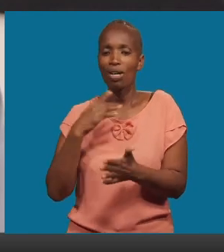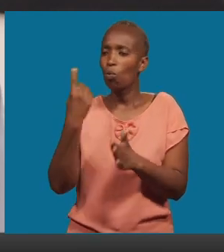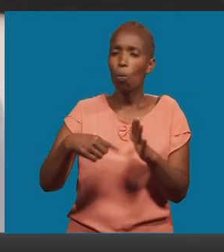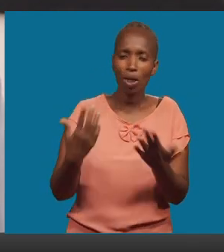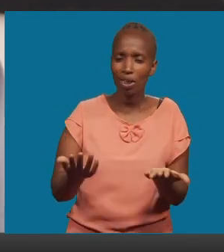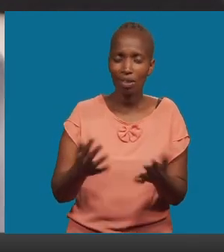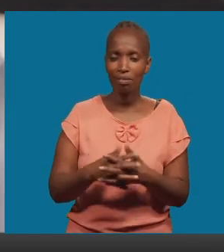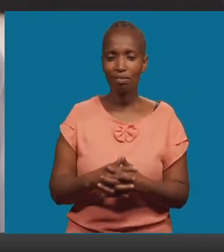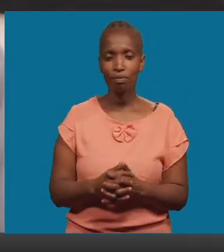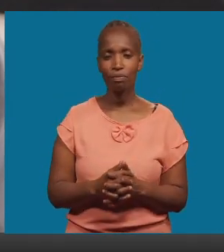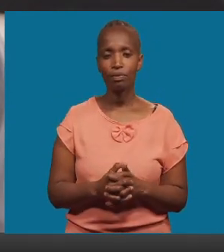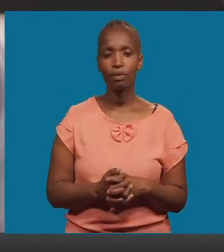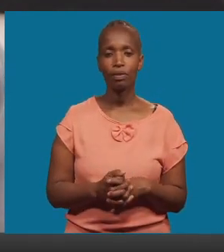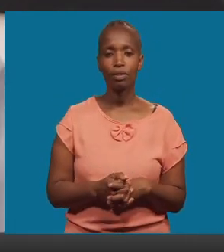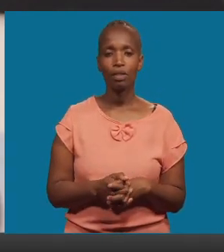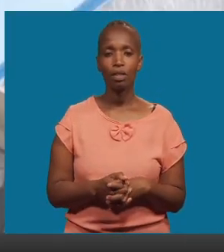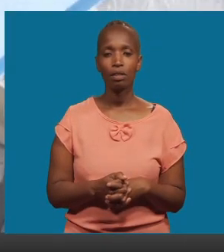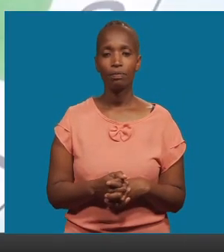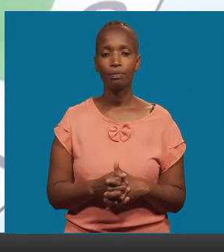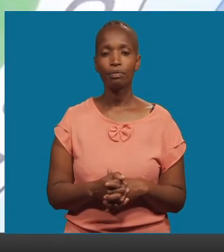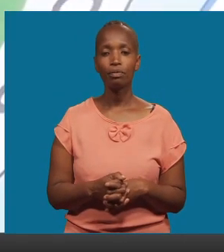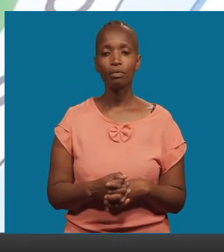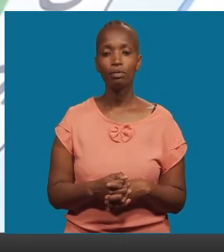how many need jobs, what do they want?